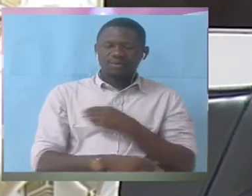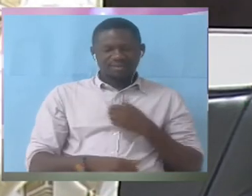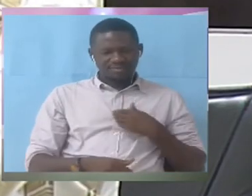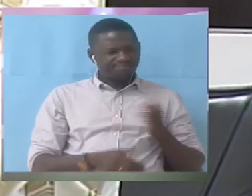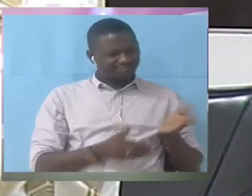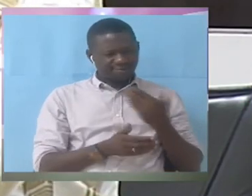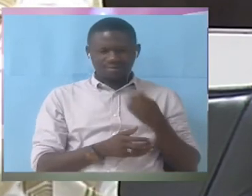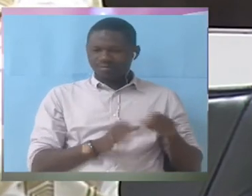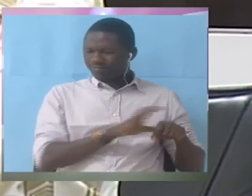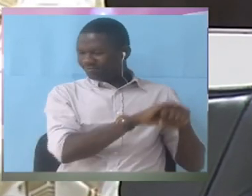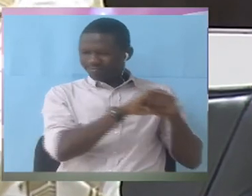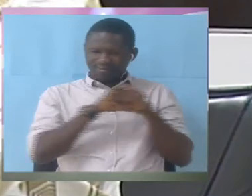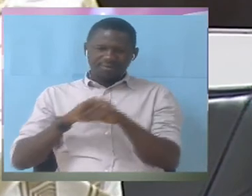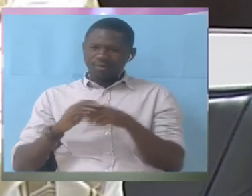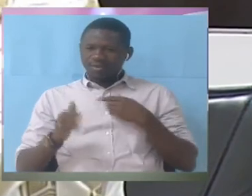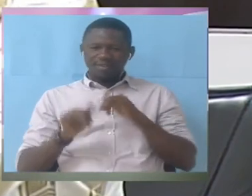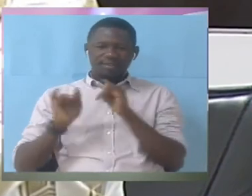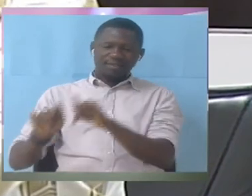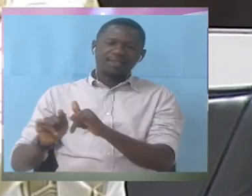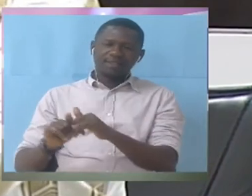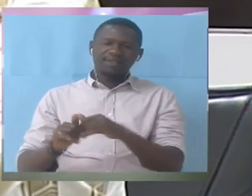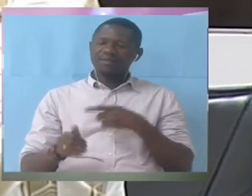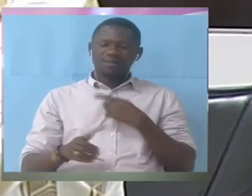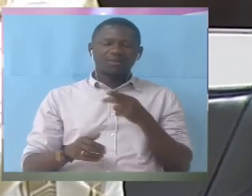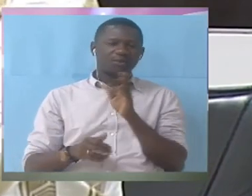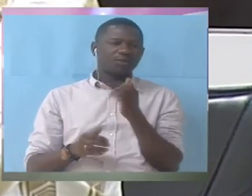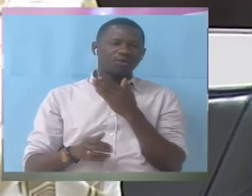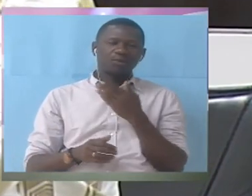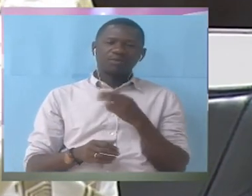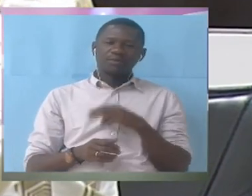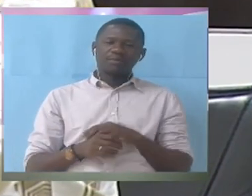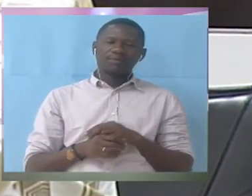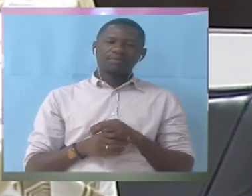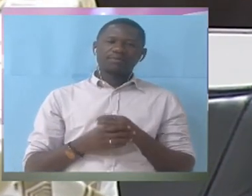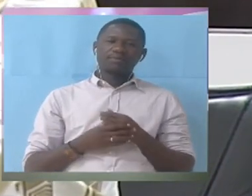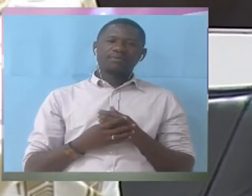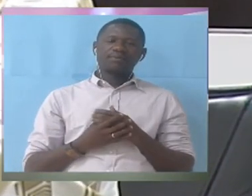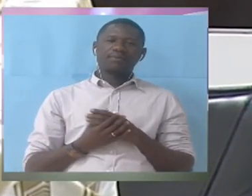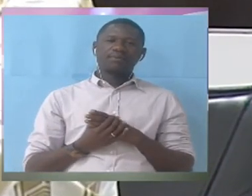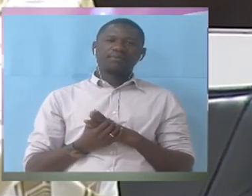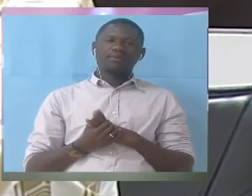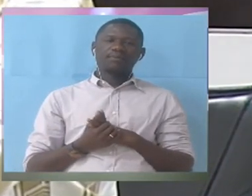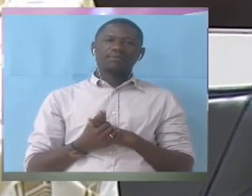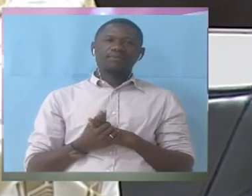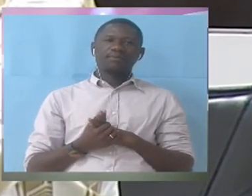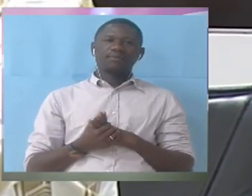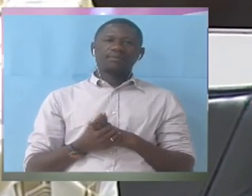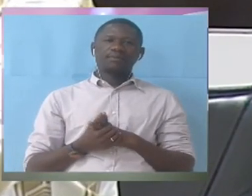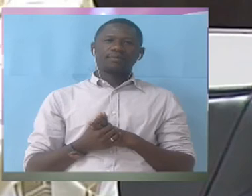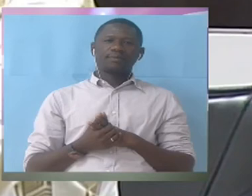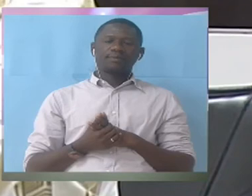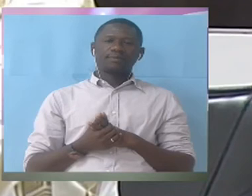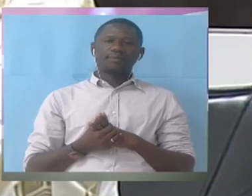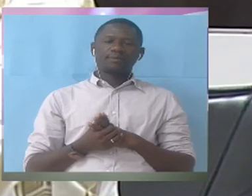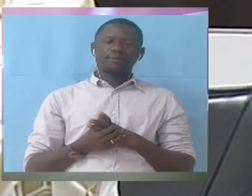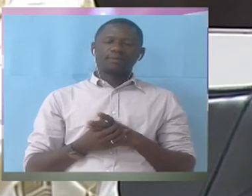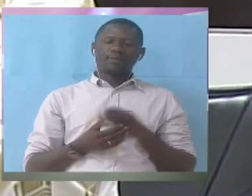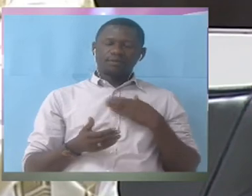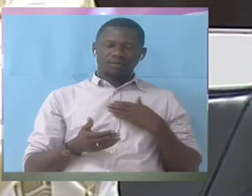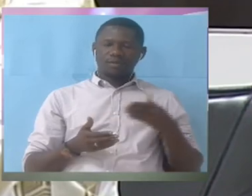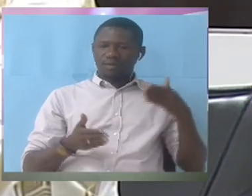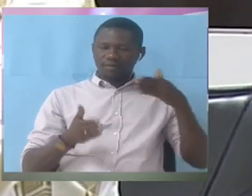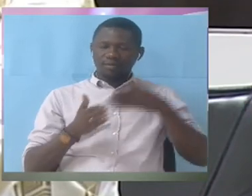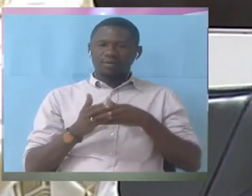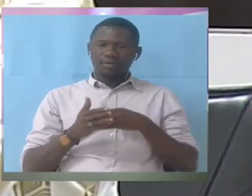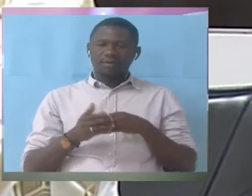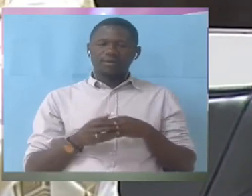You are not staying here. You are coming to ONG. Mu ne ko nañ dem do tok fi. So I ended up in ONG. Ci la dem nak.